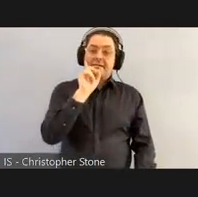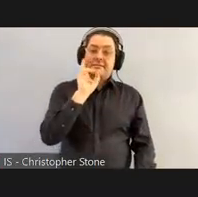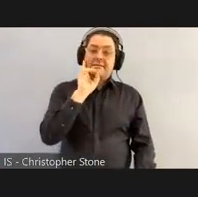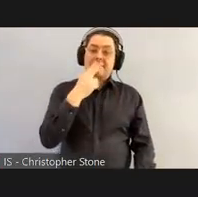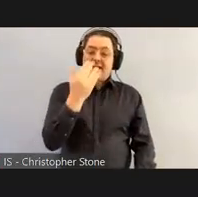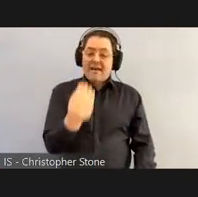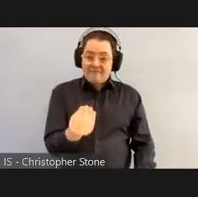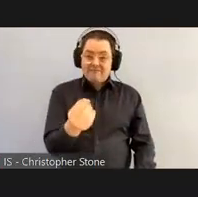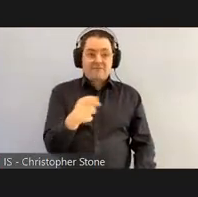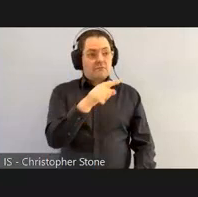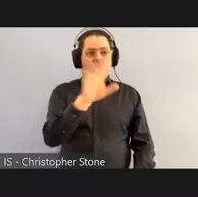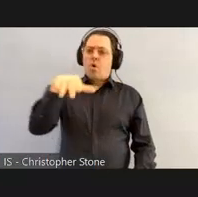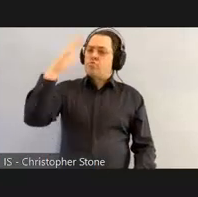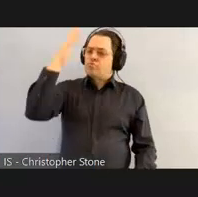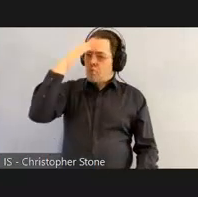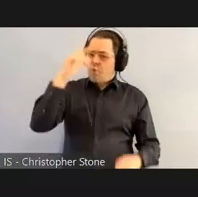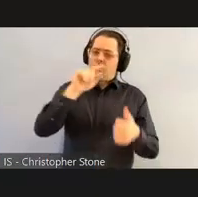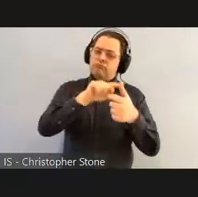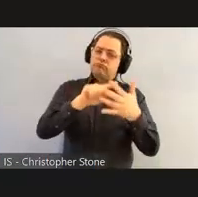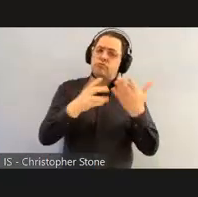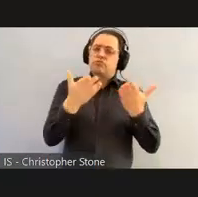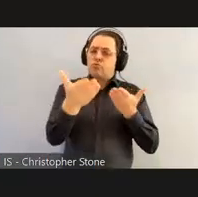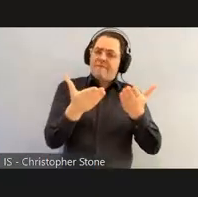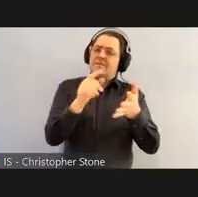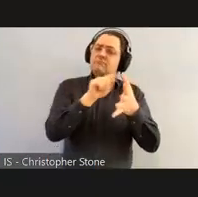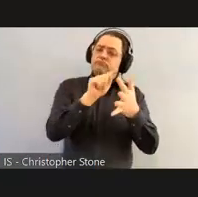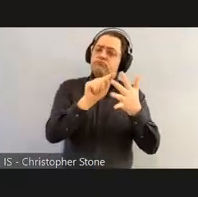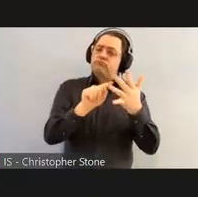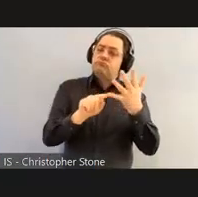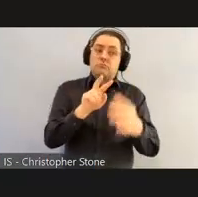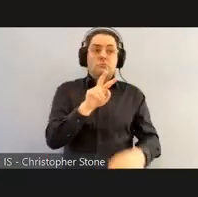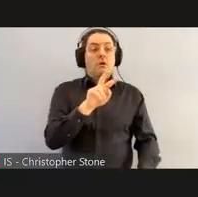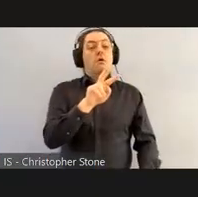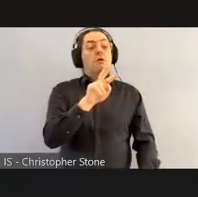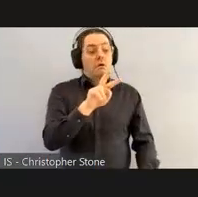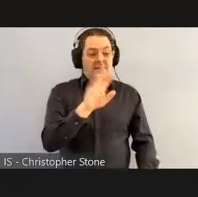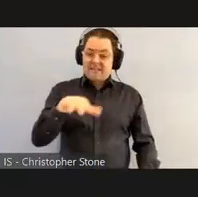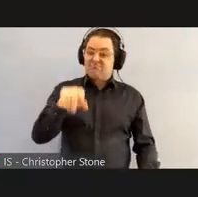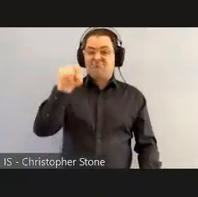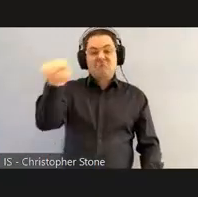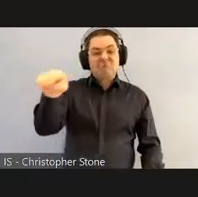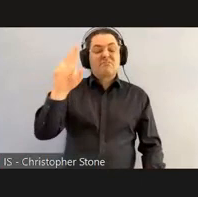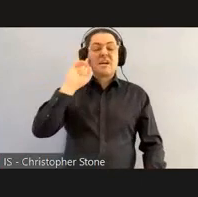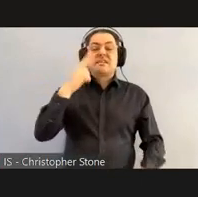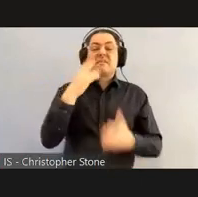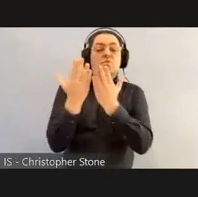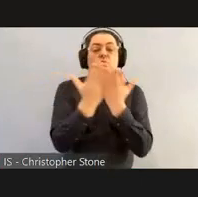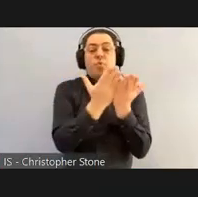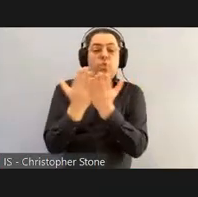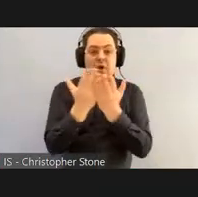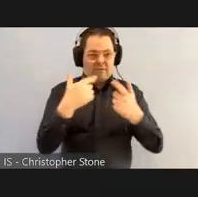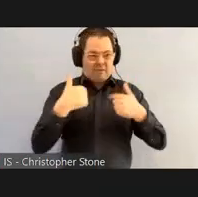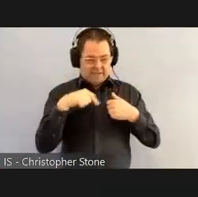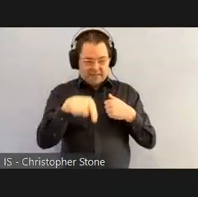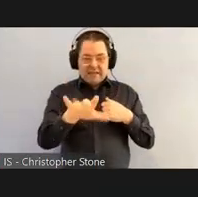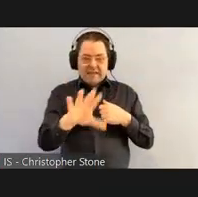deaf services. So they introduced us to a school for the deaf because, we had questions. How are we